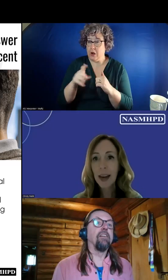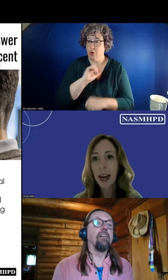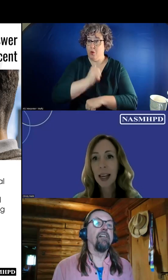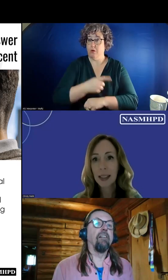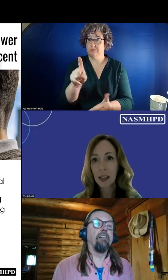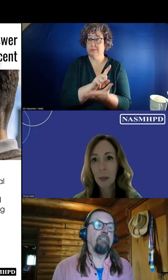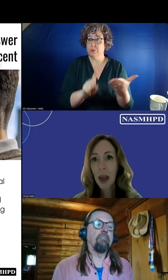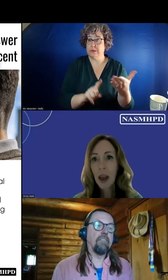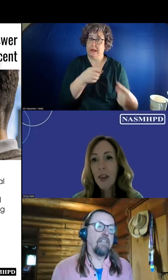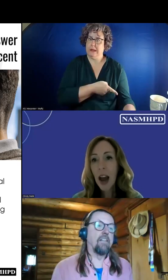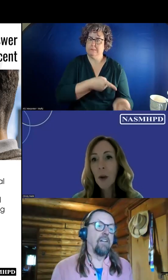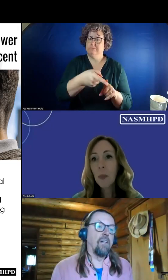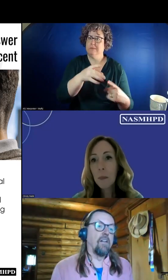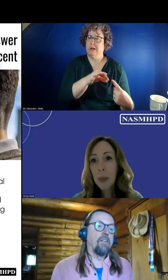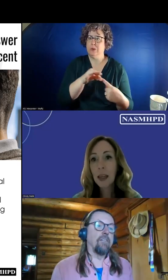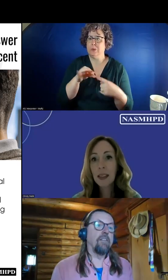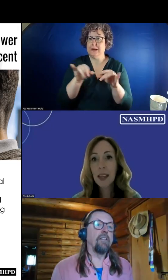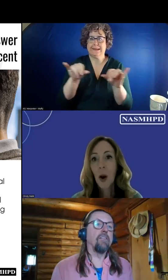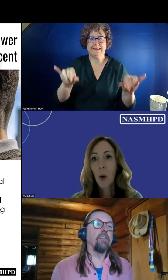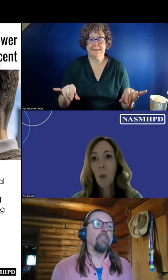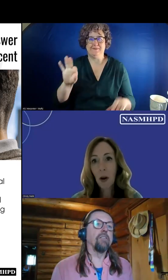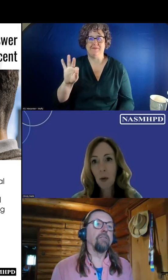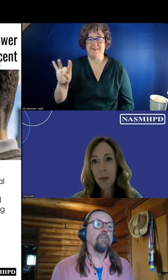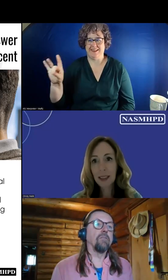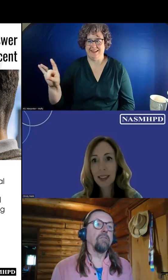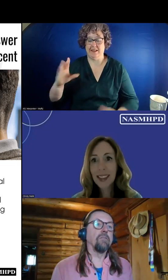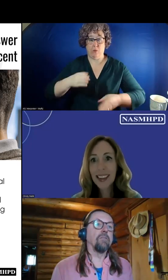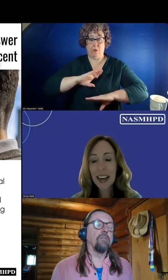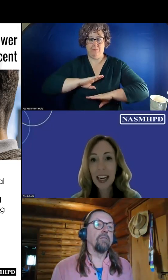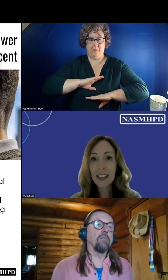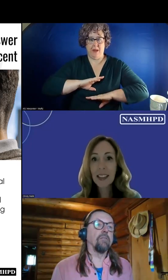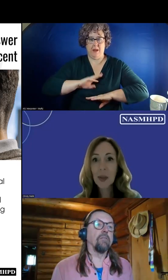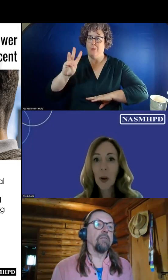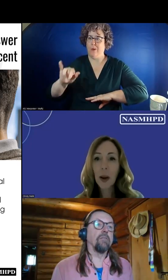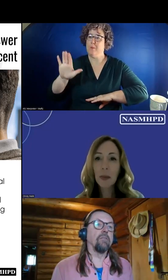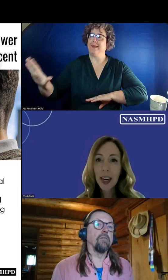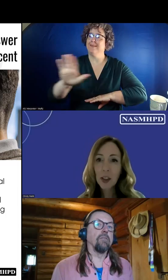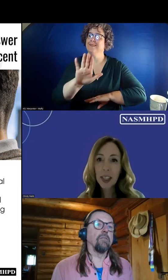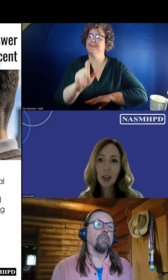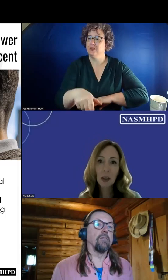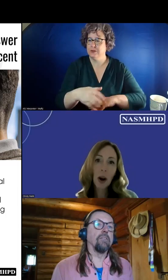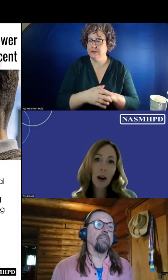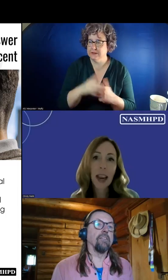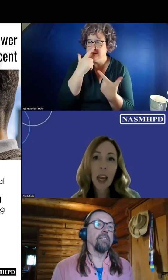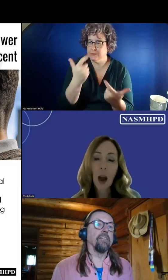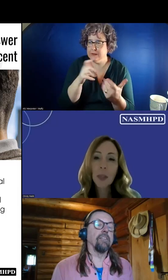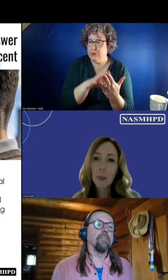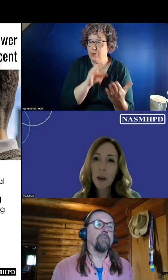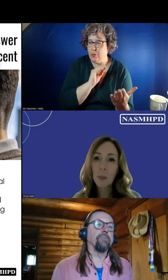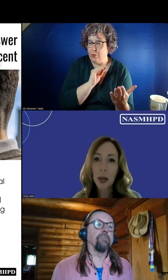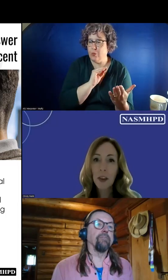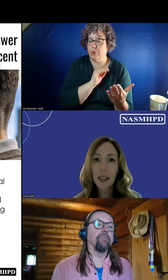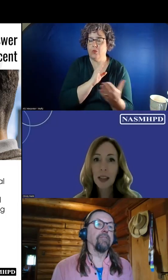unique 988 system that would meet Wyoming's needs. So it was very interesting to learn